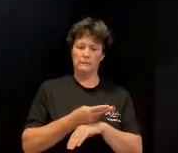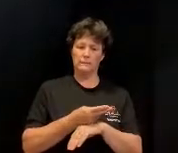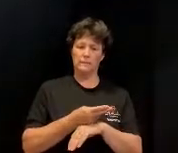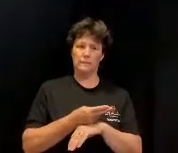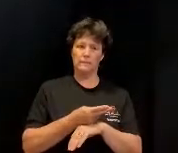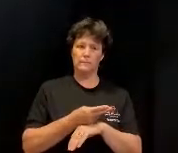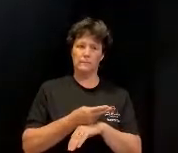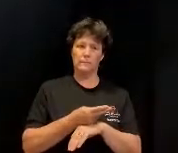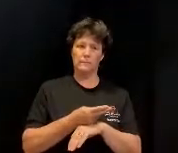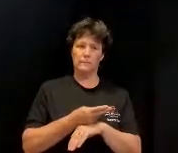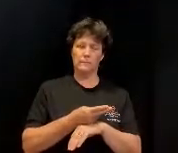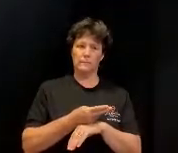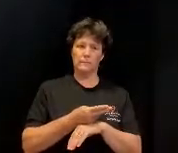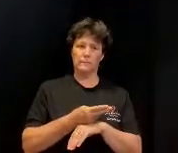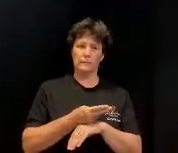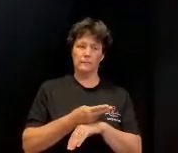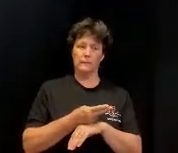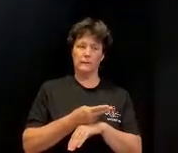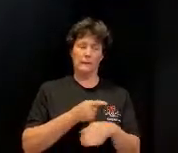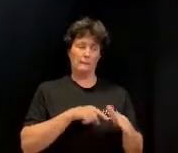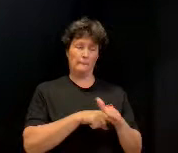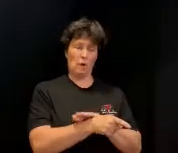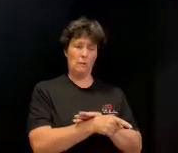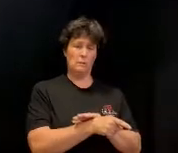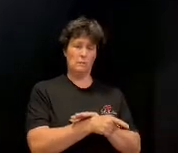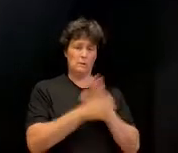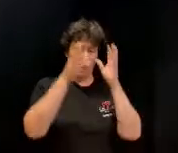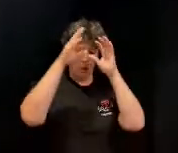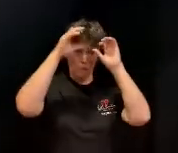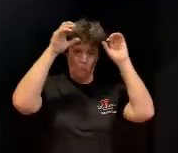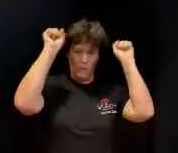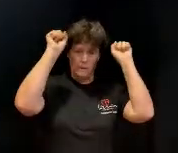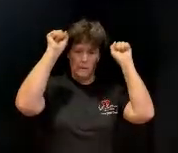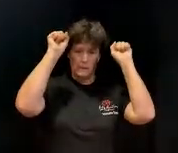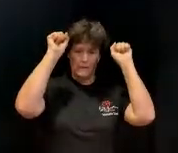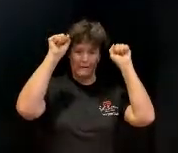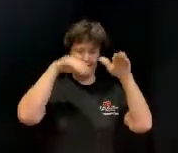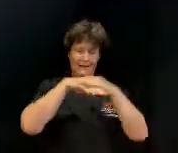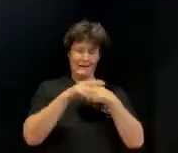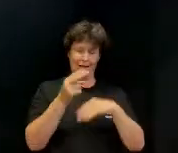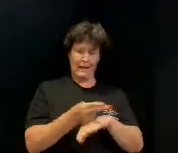With the assassination of the president there of Haiti.